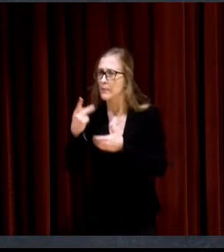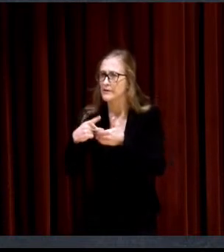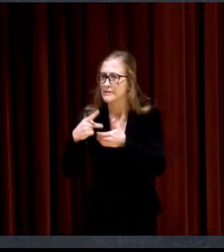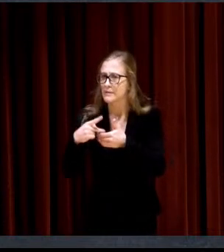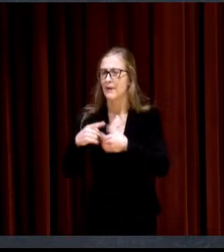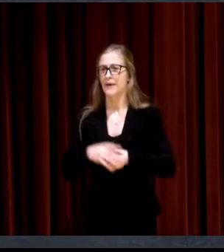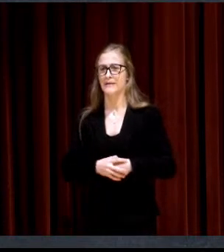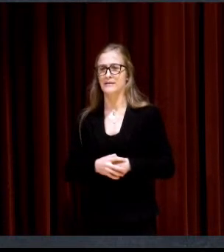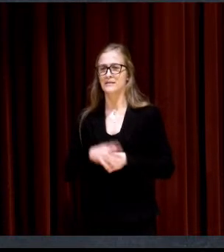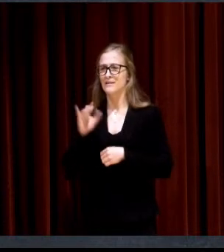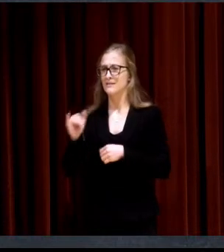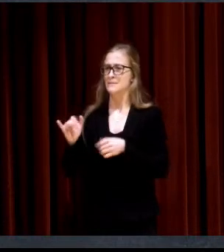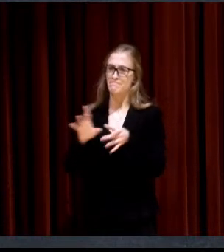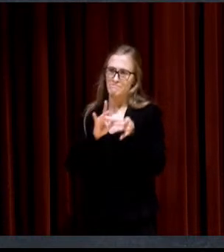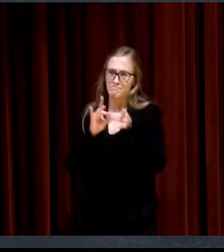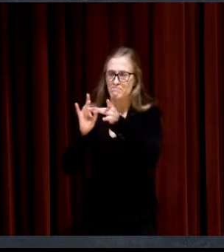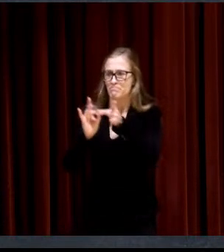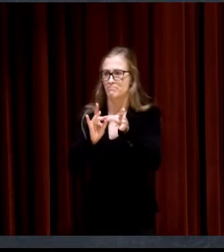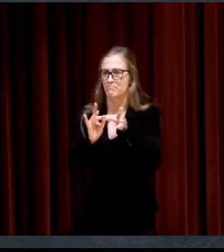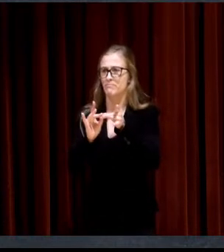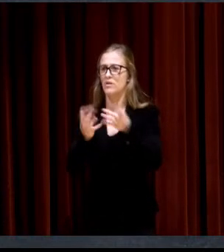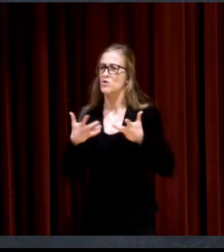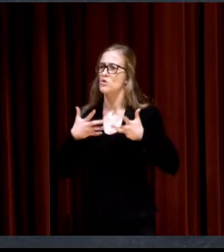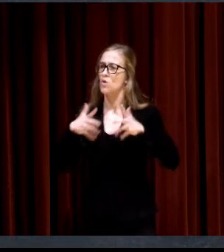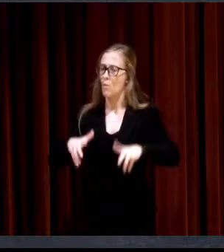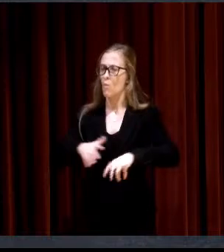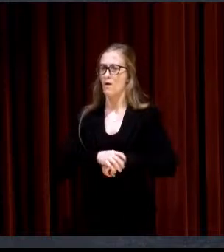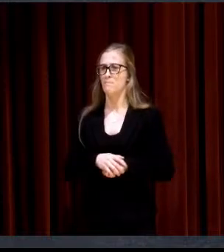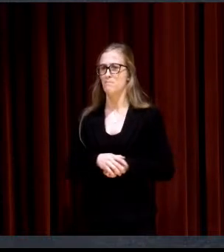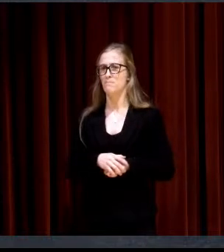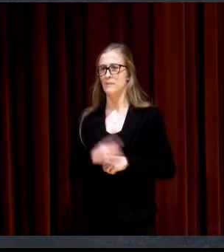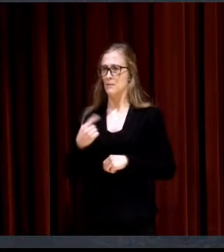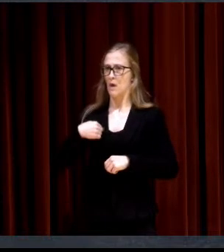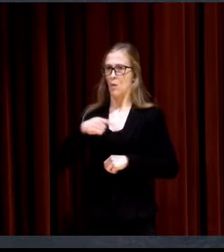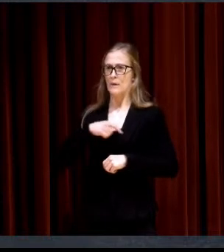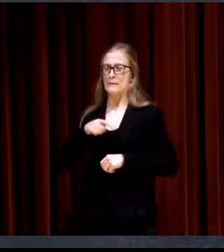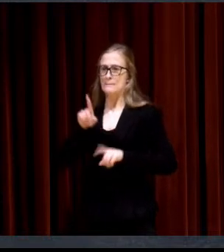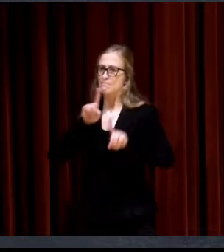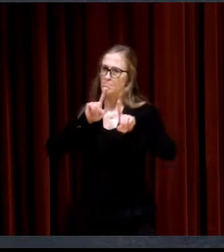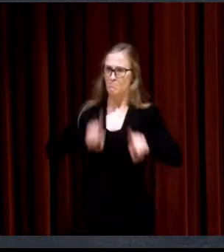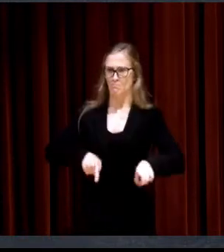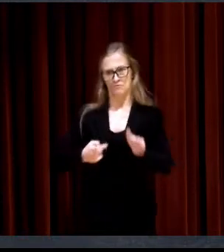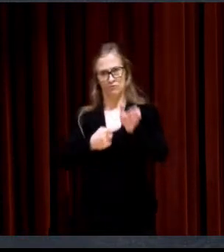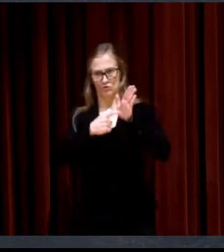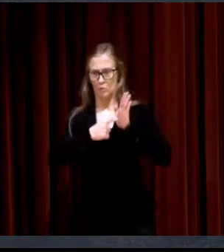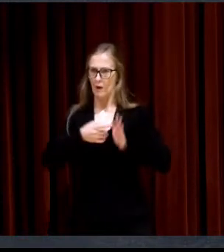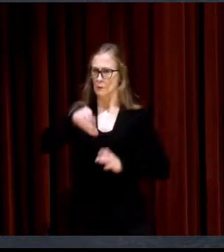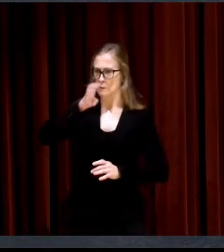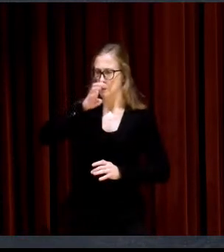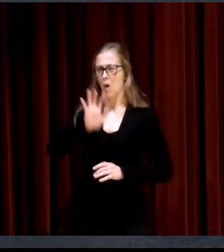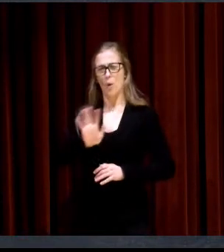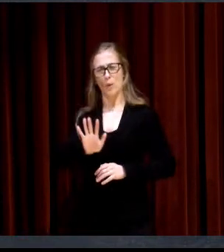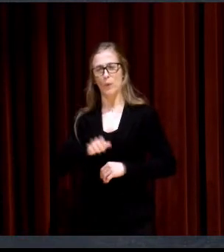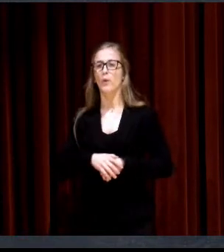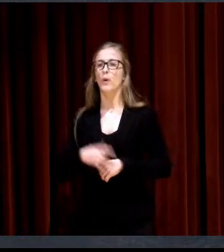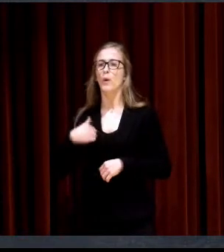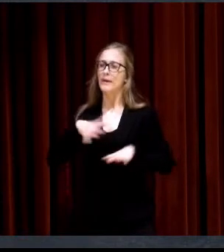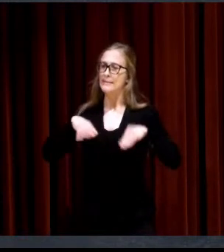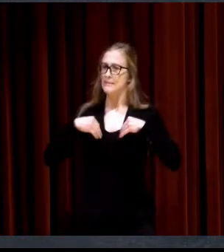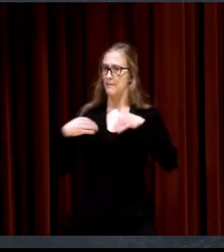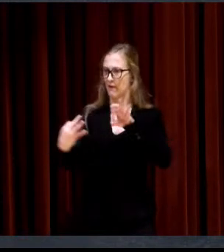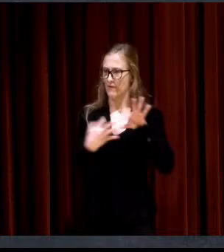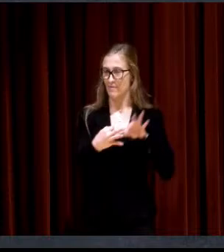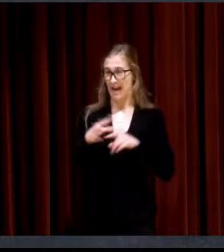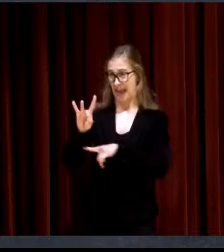It's a coalition of the willing. We don't want this to be something that we mandate. We're certainly taking feedback. I think we're in our 80th